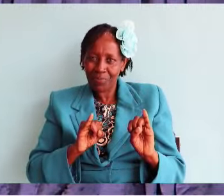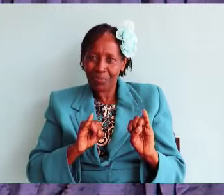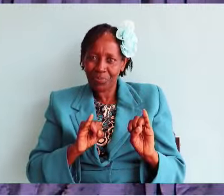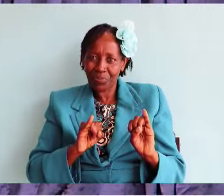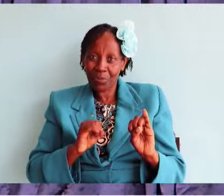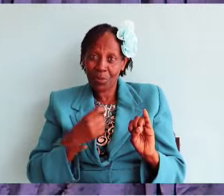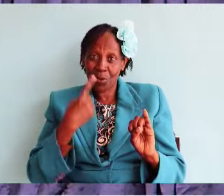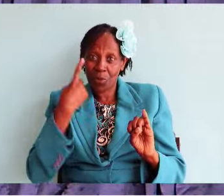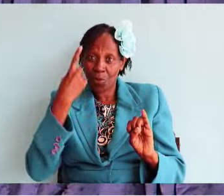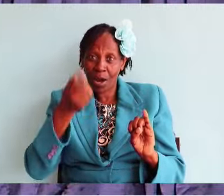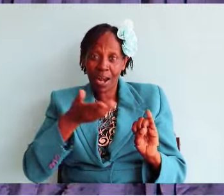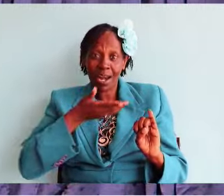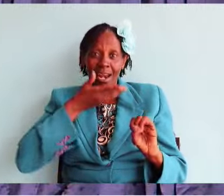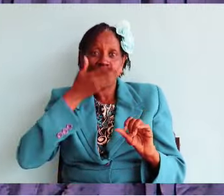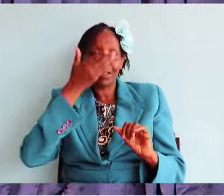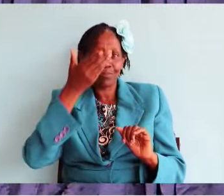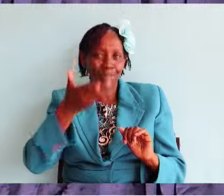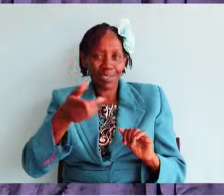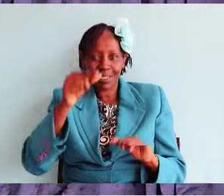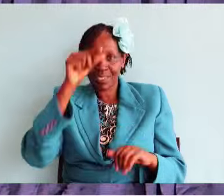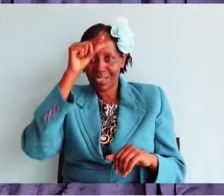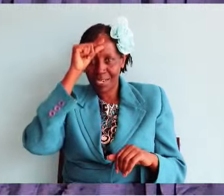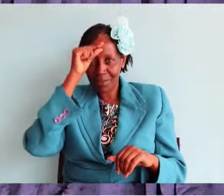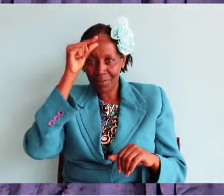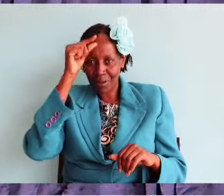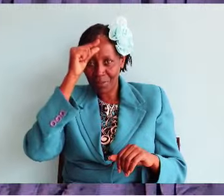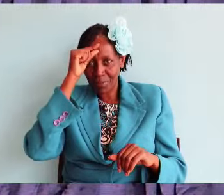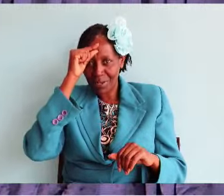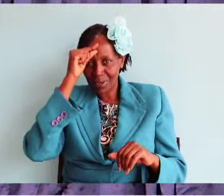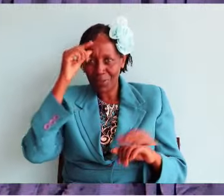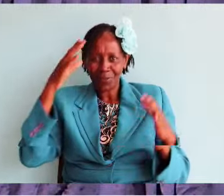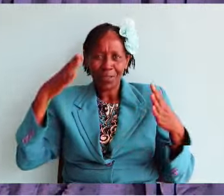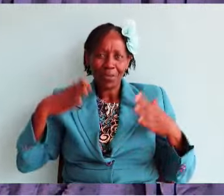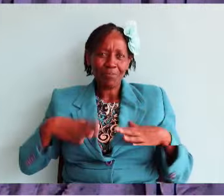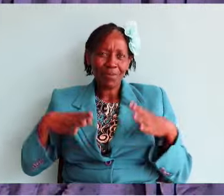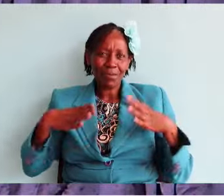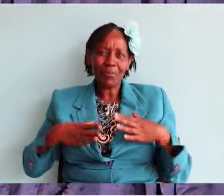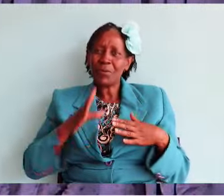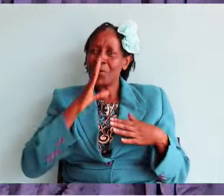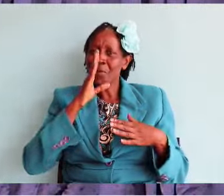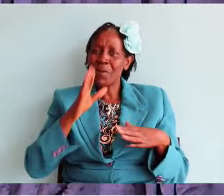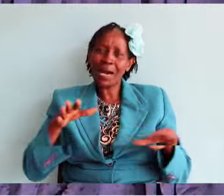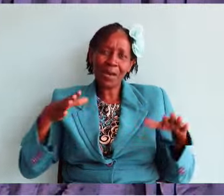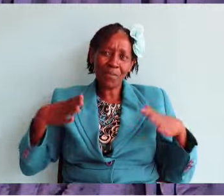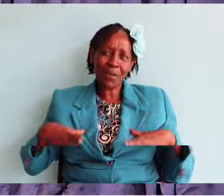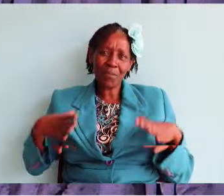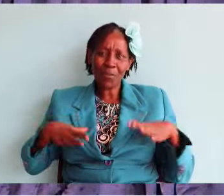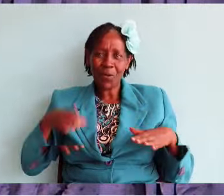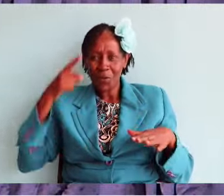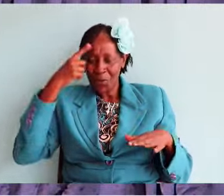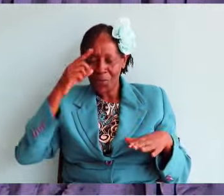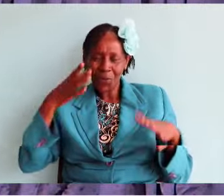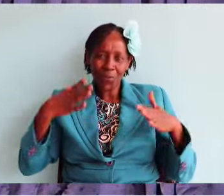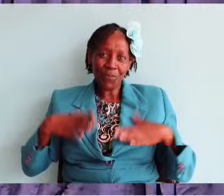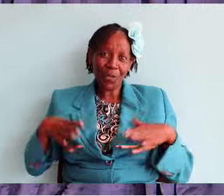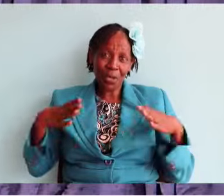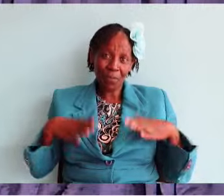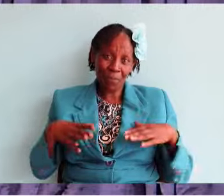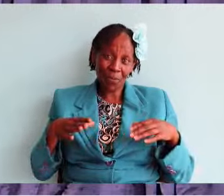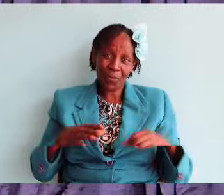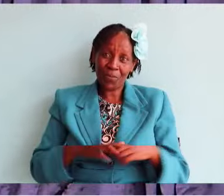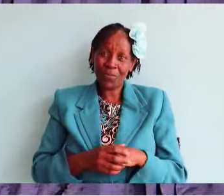to? The government of the people, by the people, for the people. Many things went